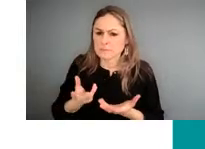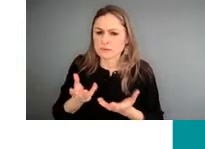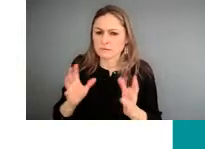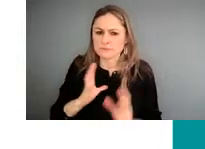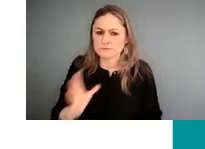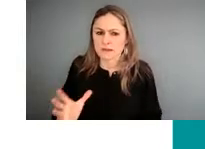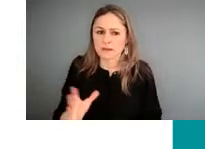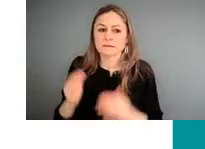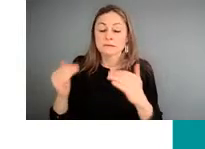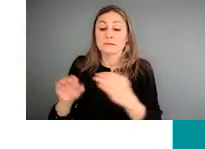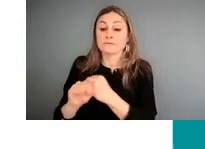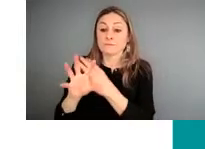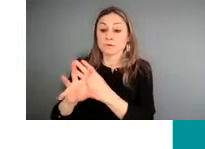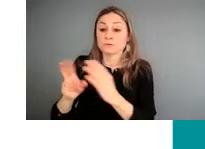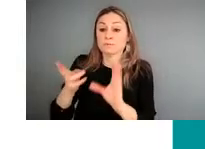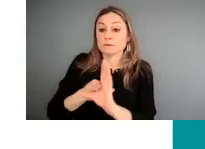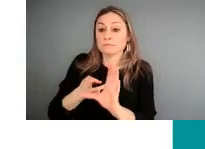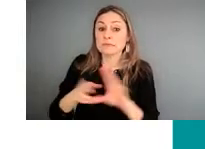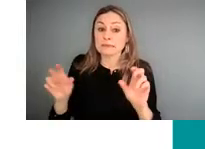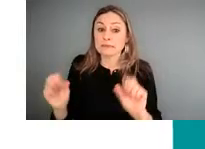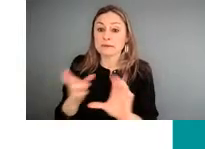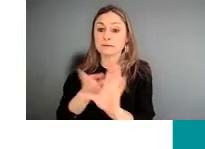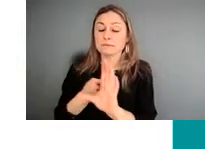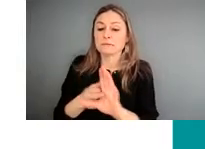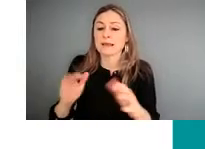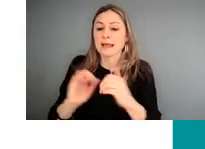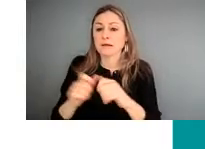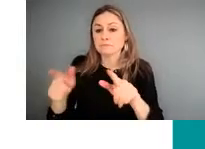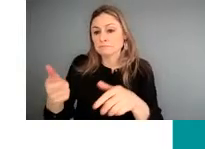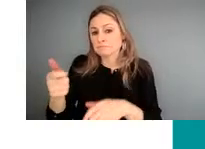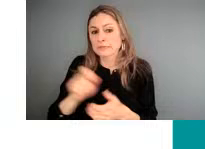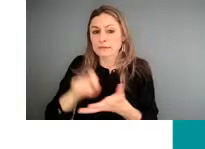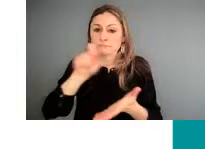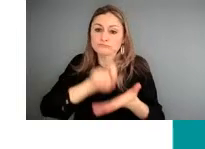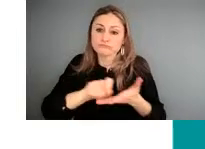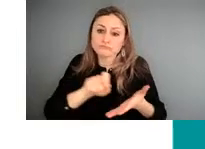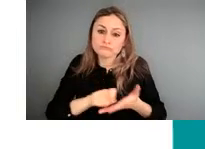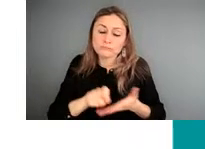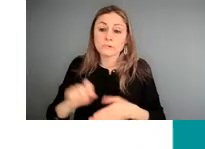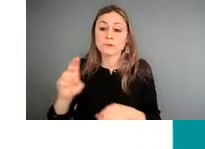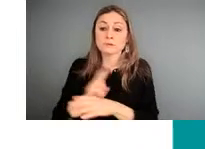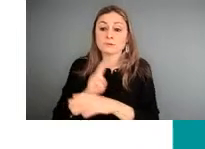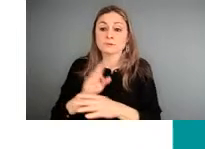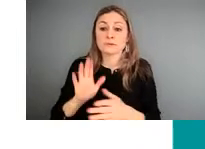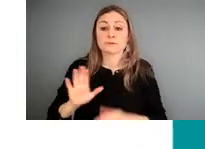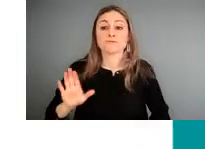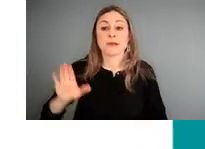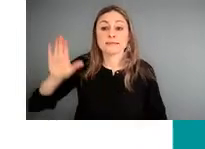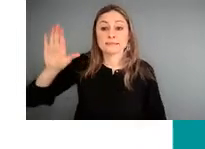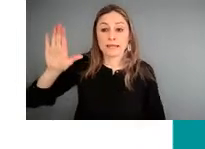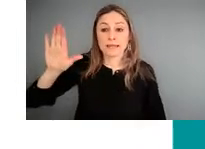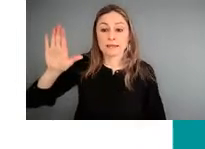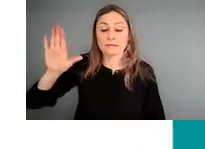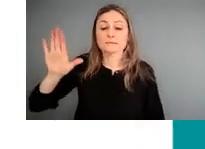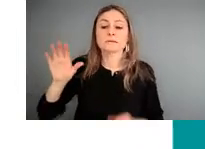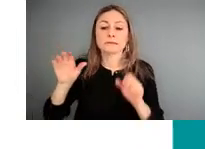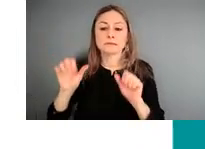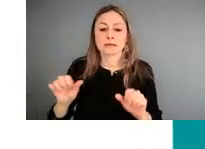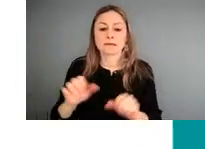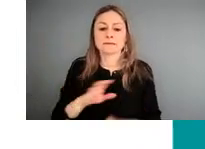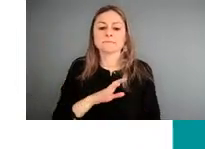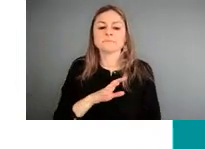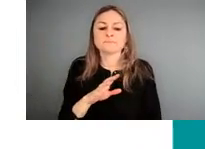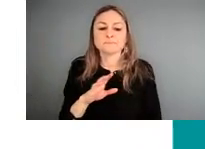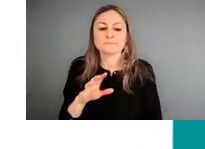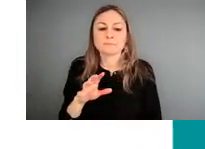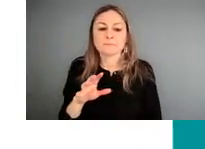Virtual participants can participate by taking written notes and using the raised hand feature, as well as a speak feature for